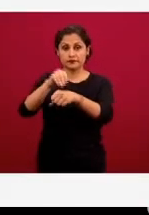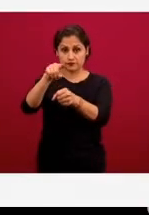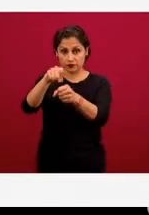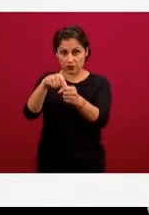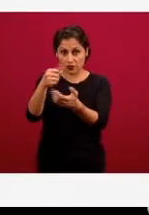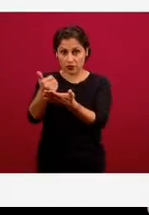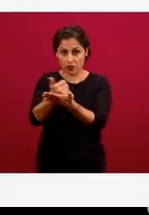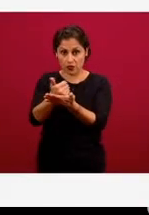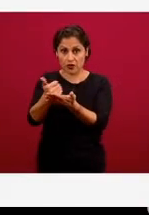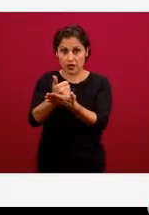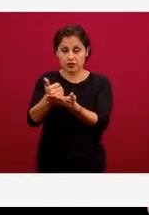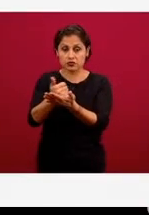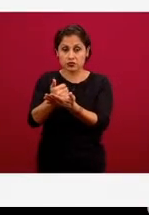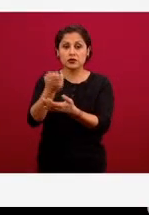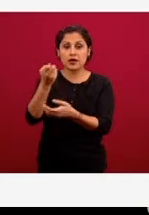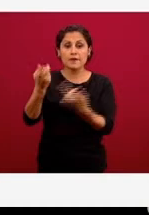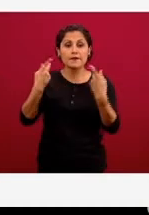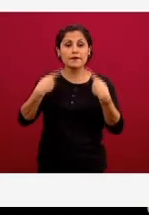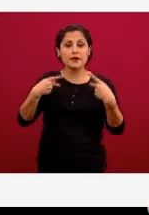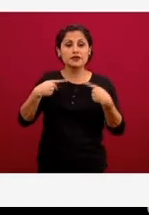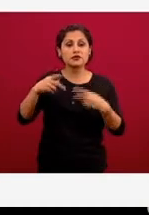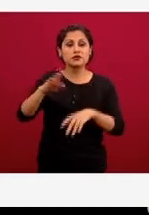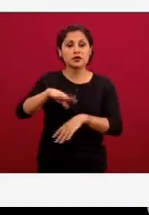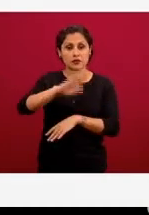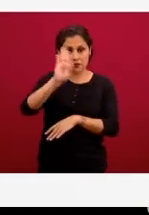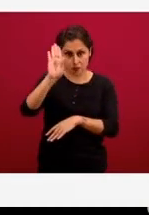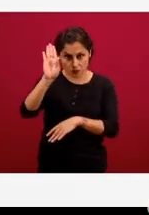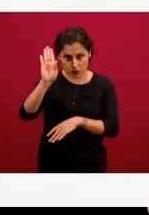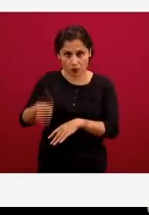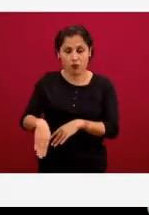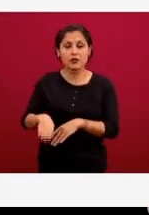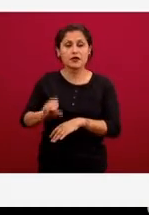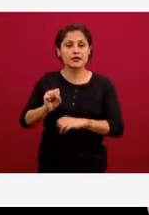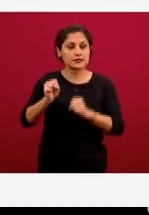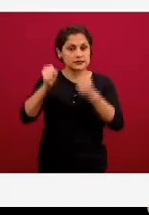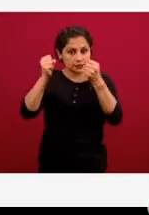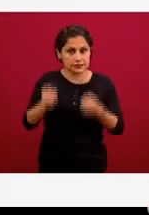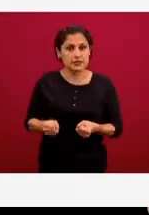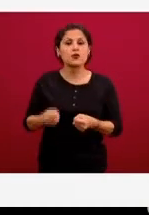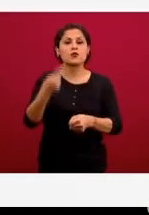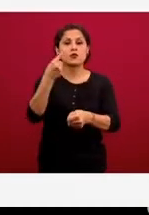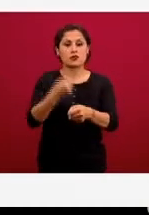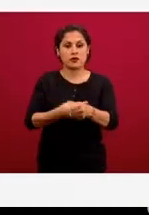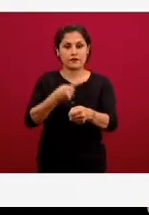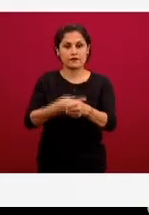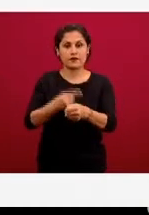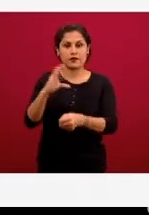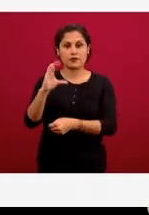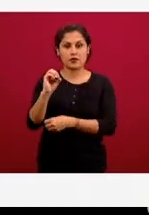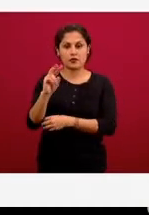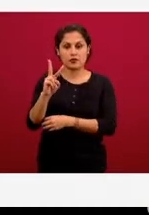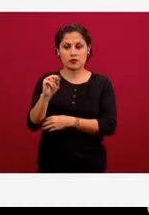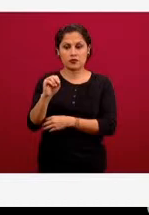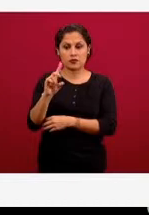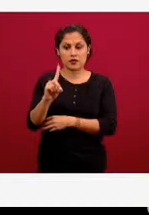part. This represents suspect deaths. That's to